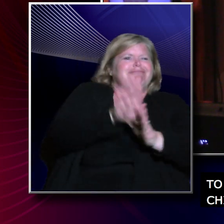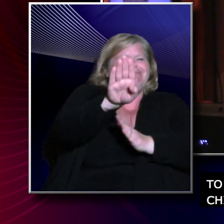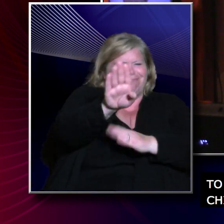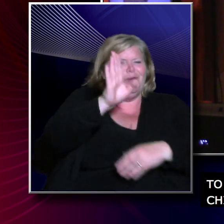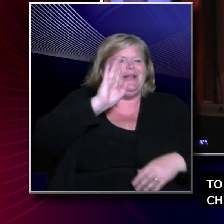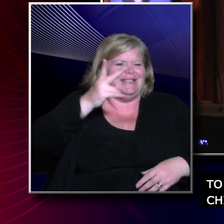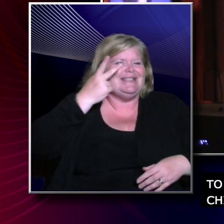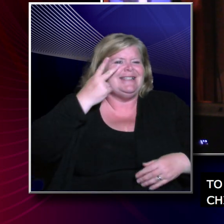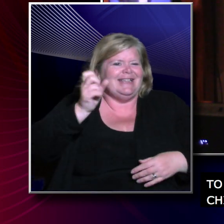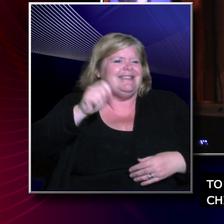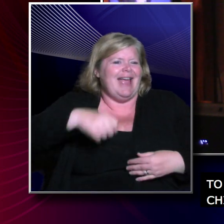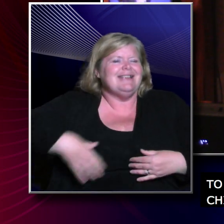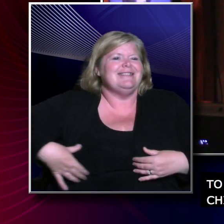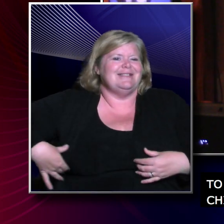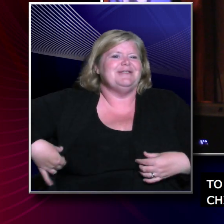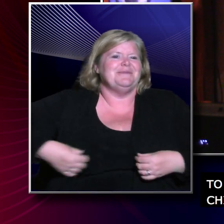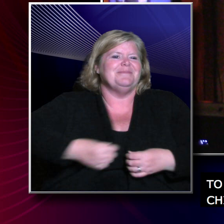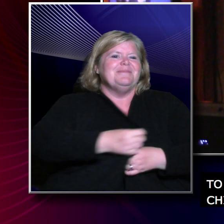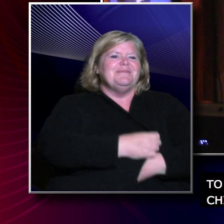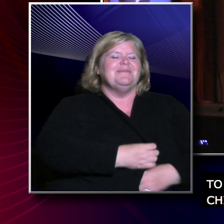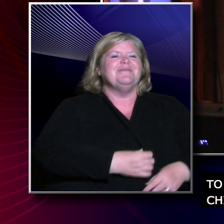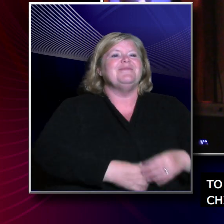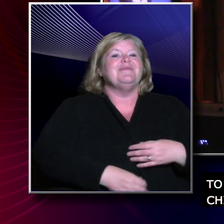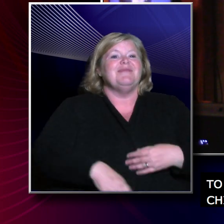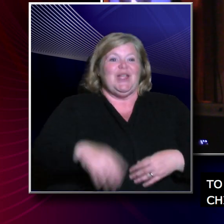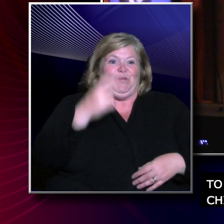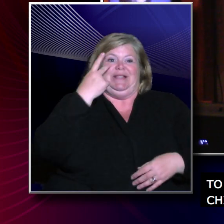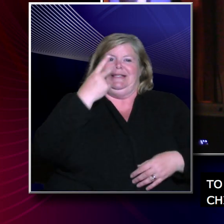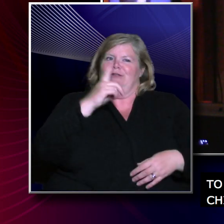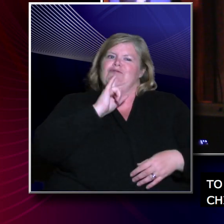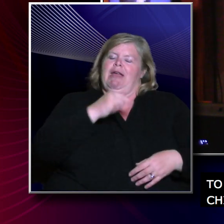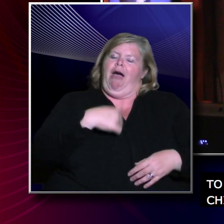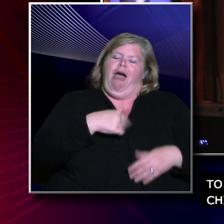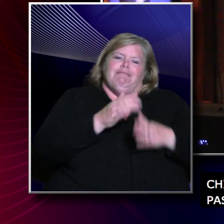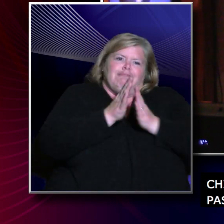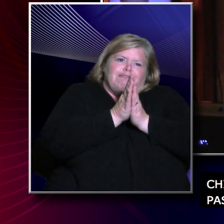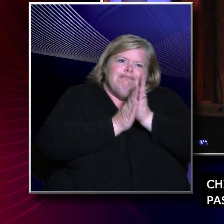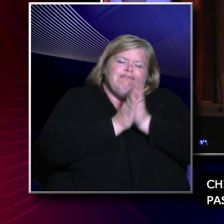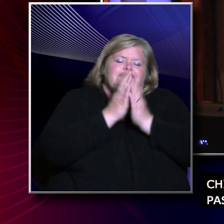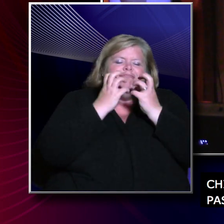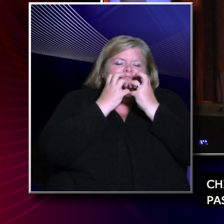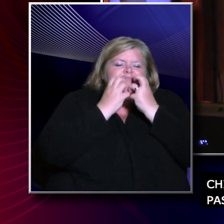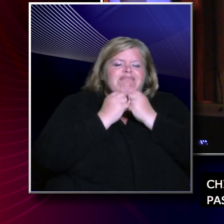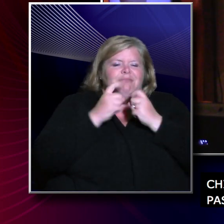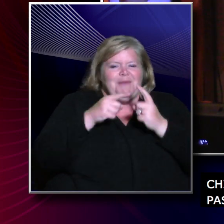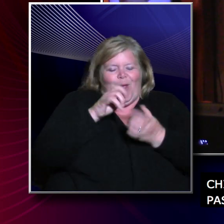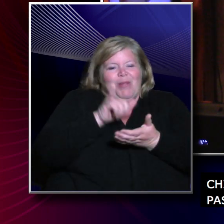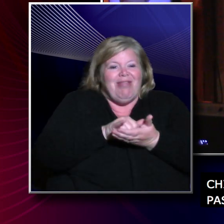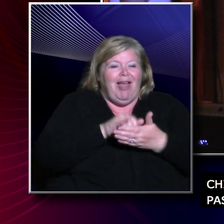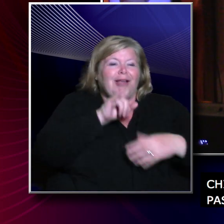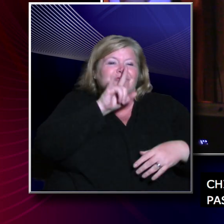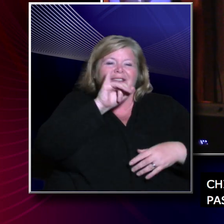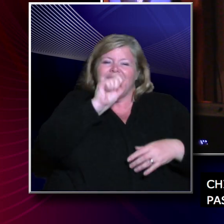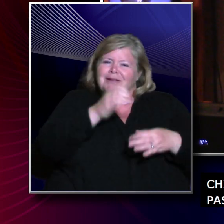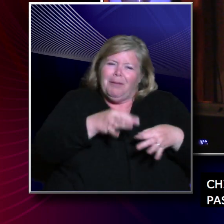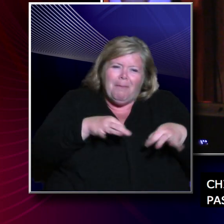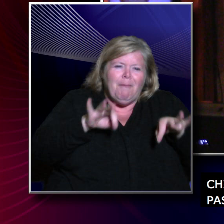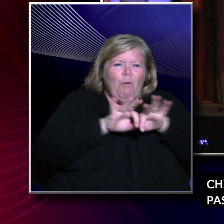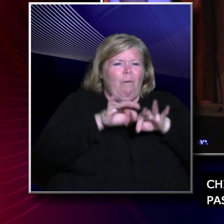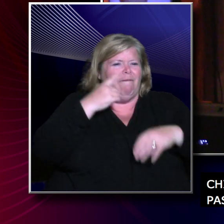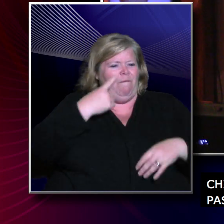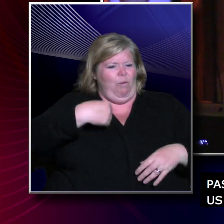And as you can see, I'm really very passionate about this. This is really important for us as